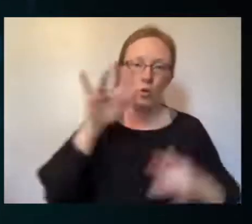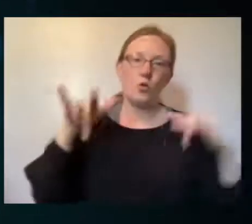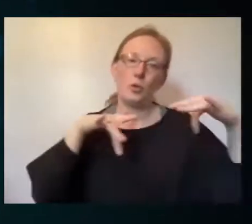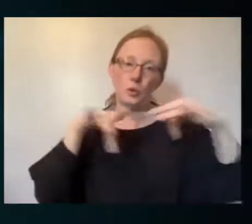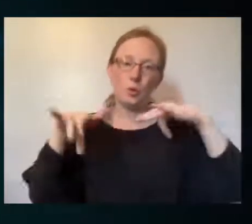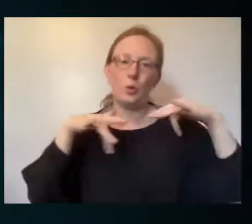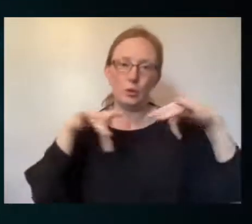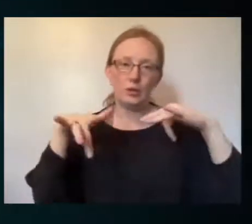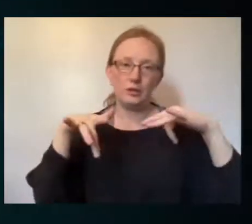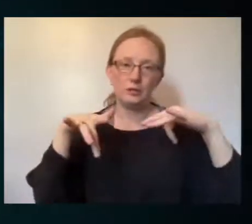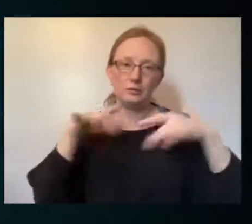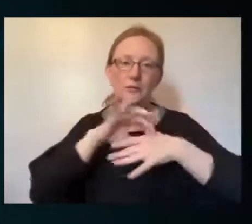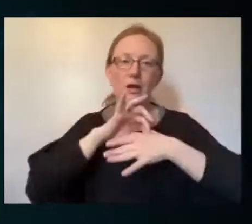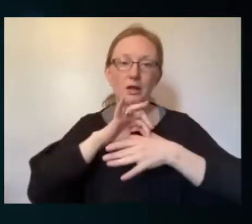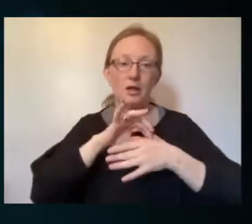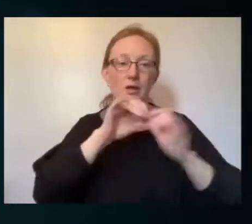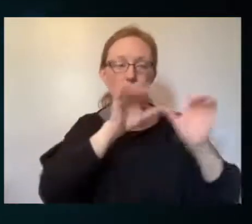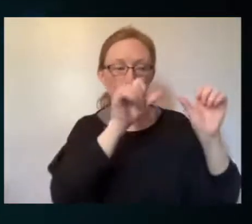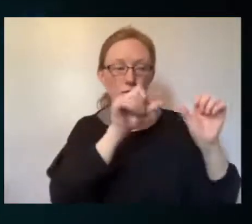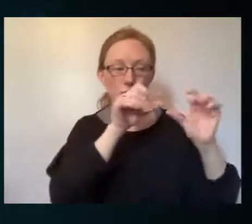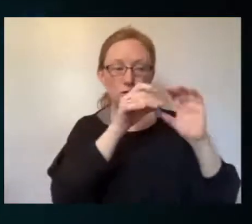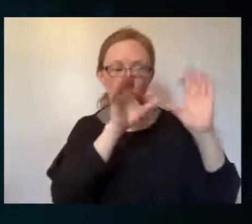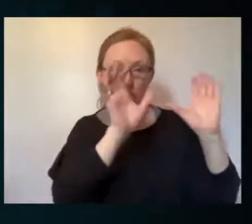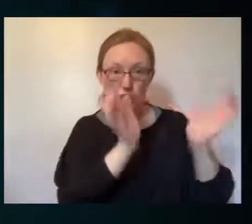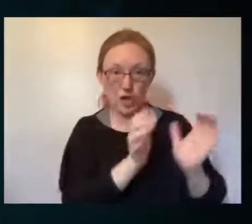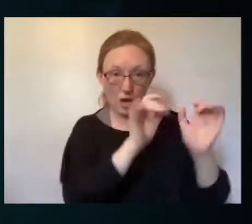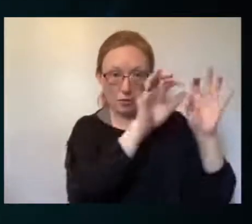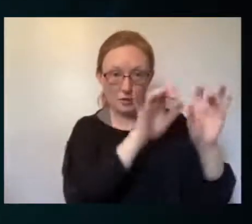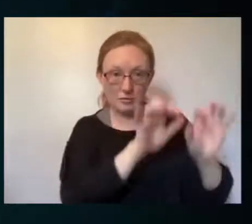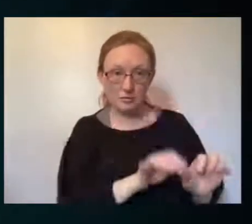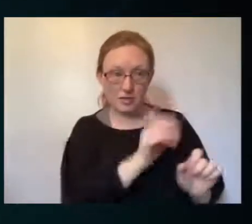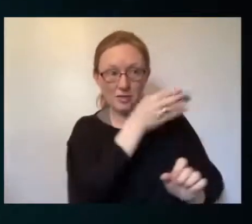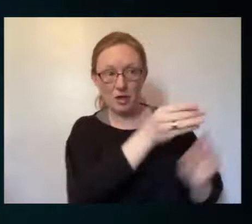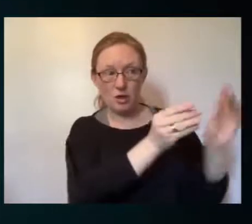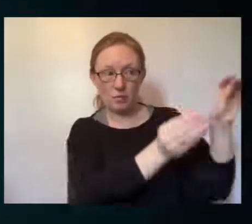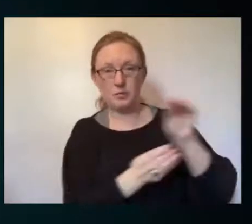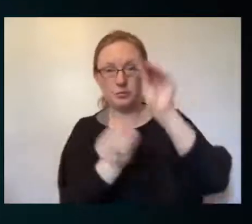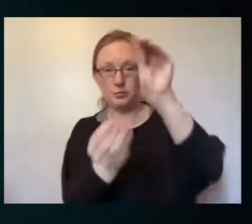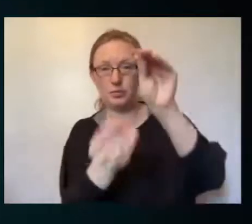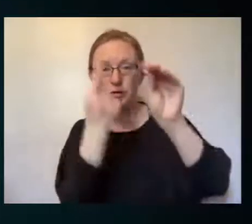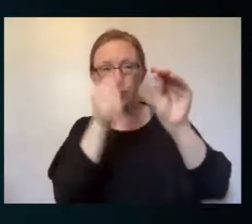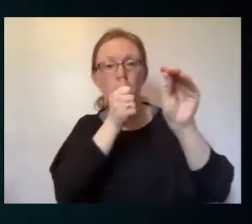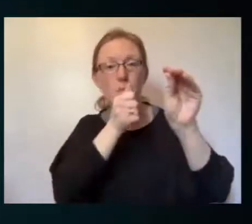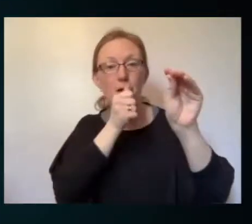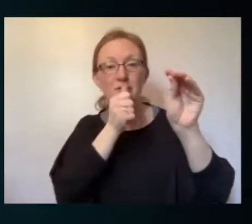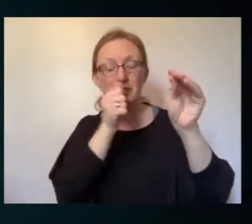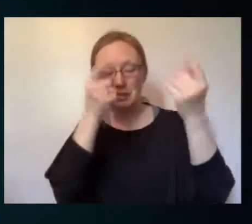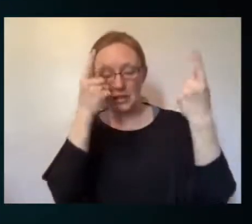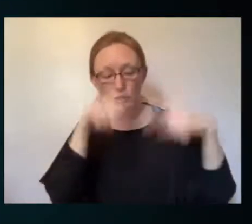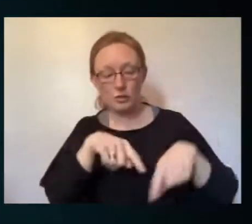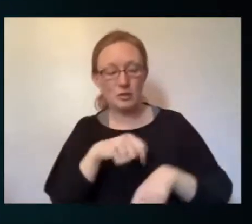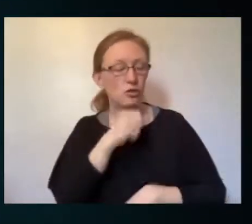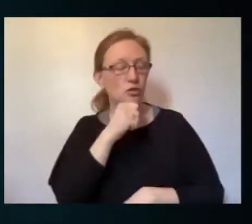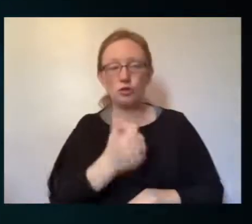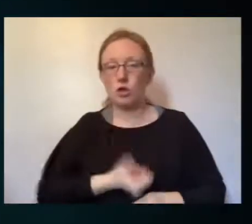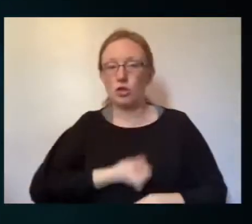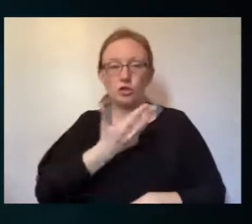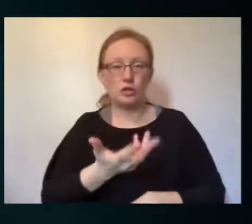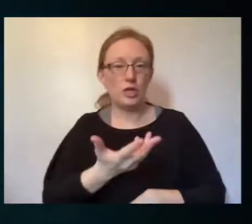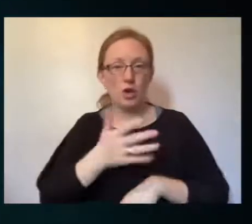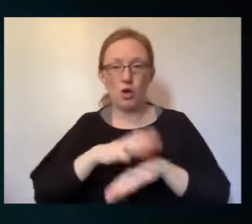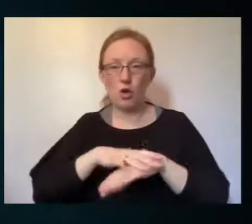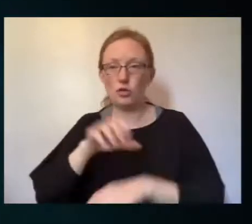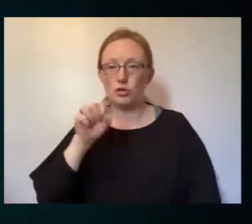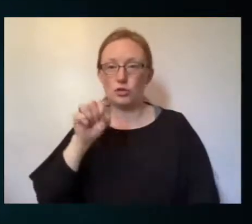recorded, including the content posted to the chat. For the same reasons of privacy and consent, we ask you not share content from the talk on social